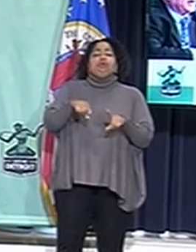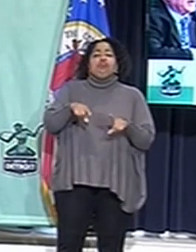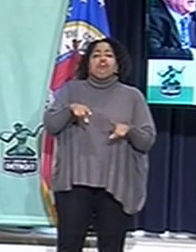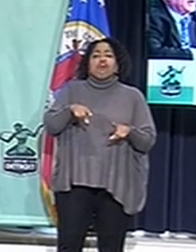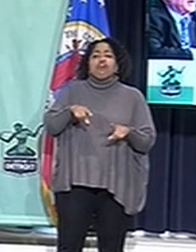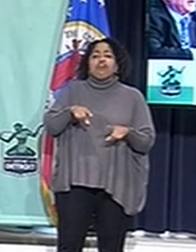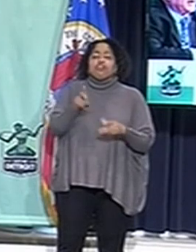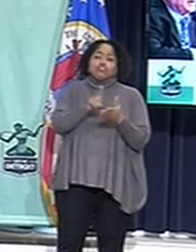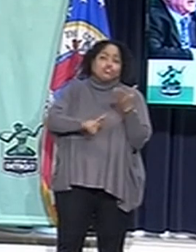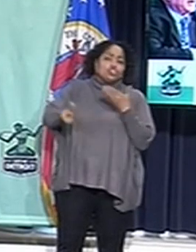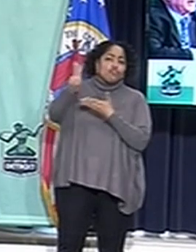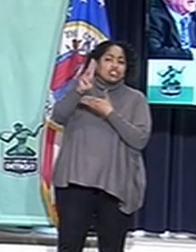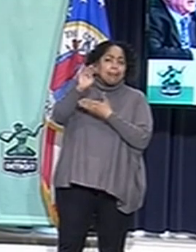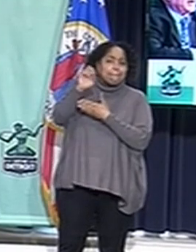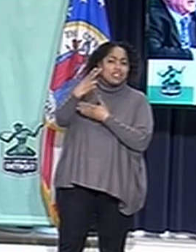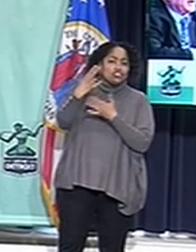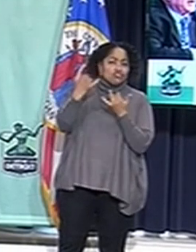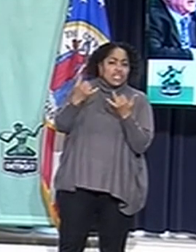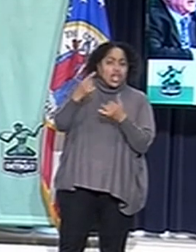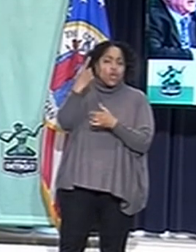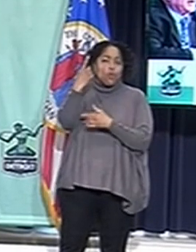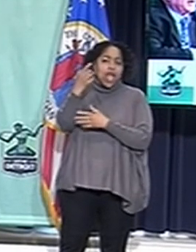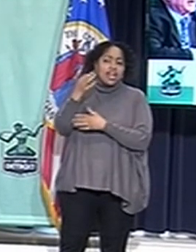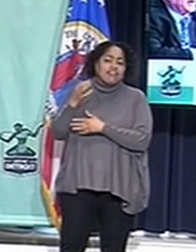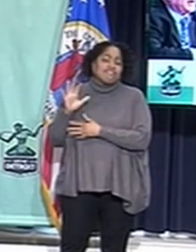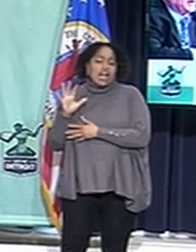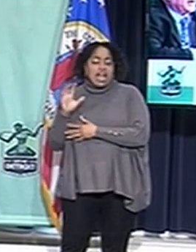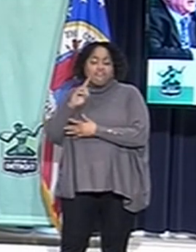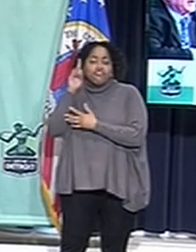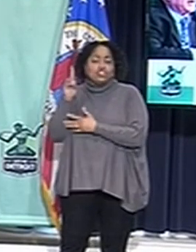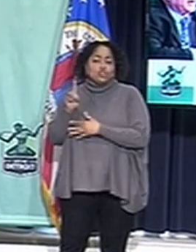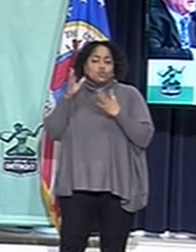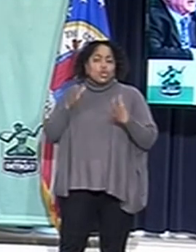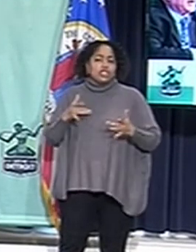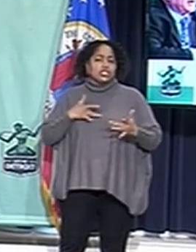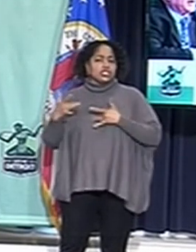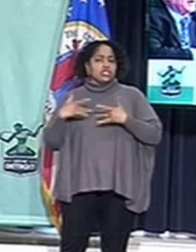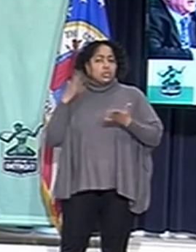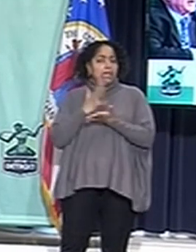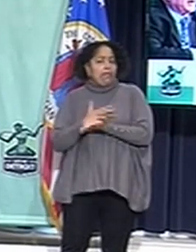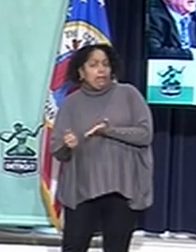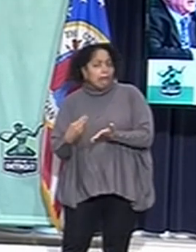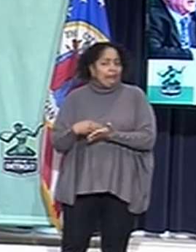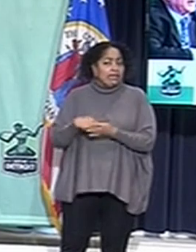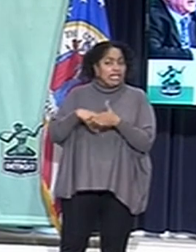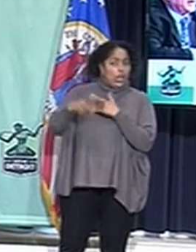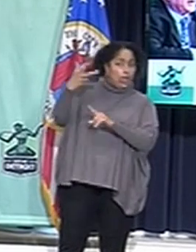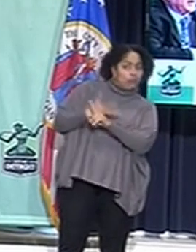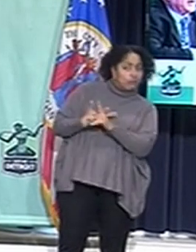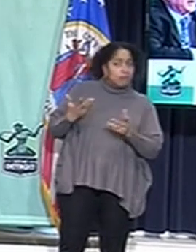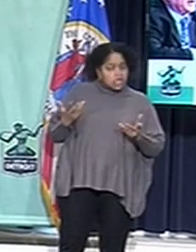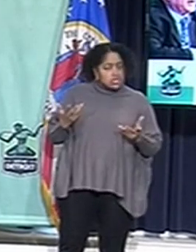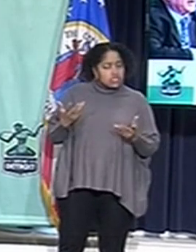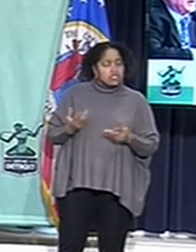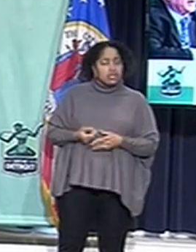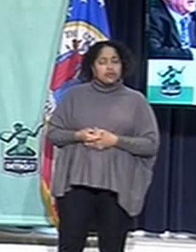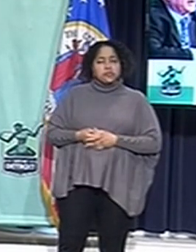out of the University of Michigan today that one out of five Detroiters is concerned they may run out of money in 3 months. And